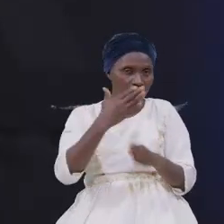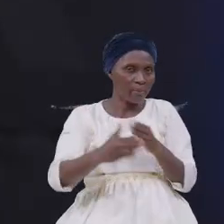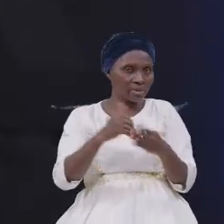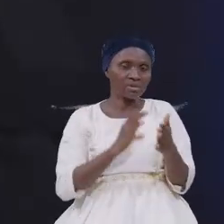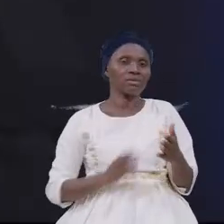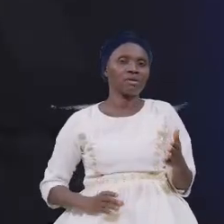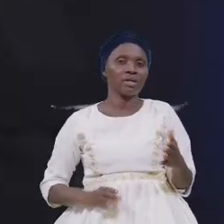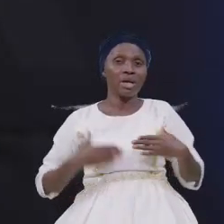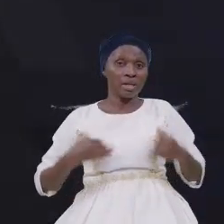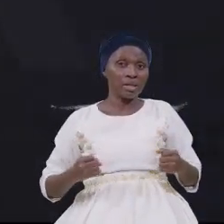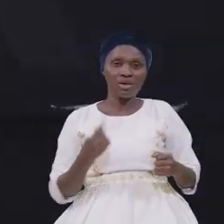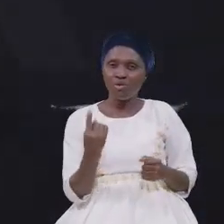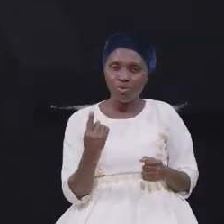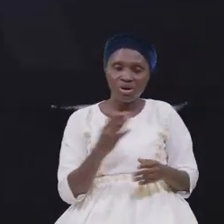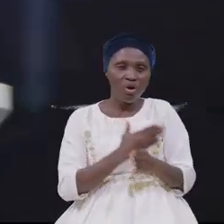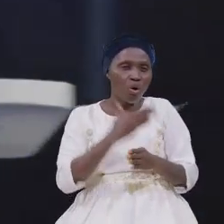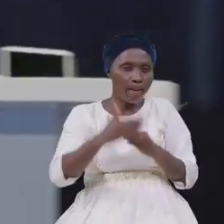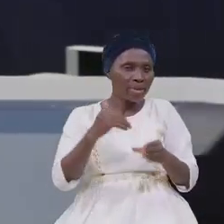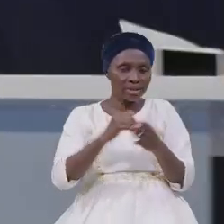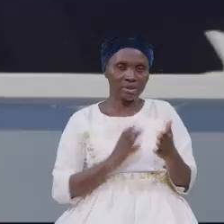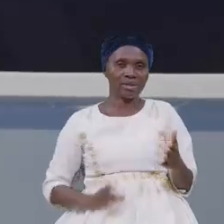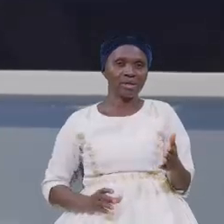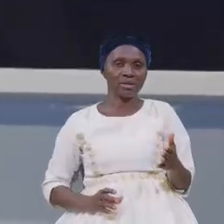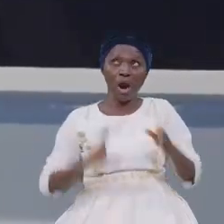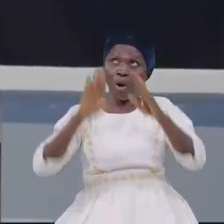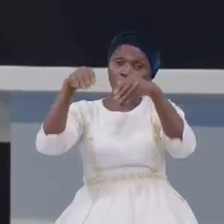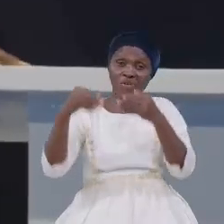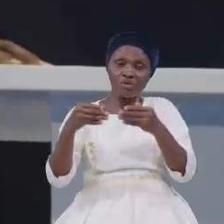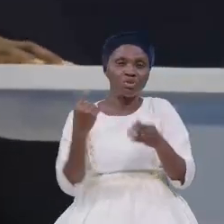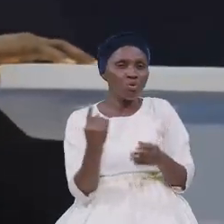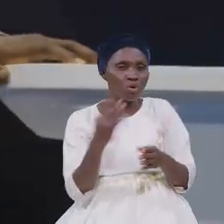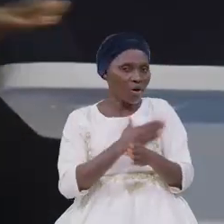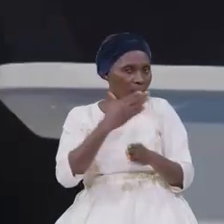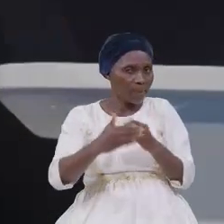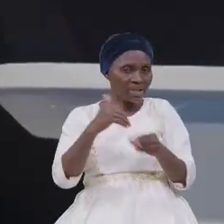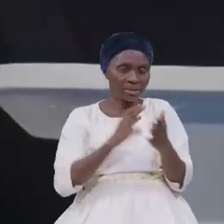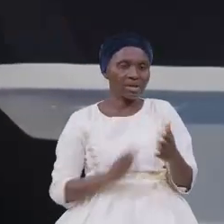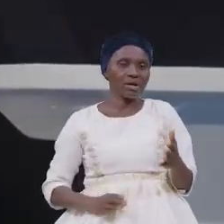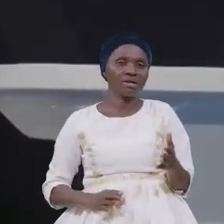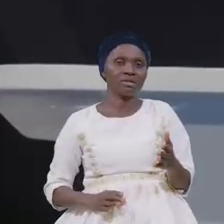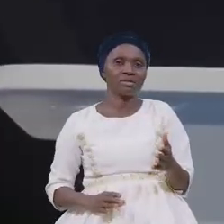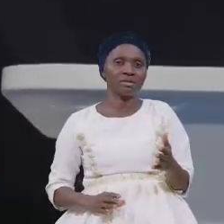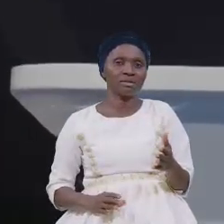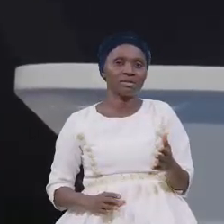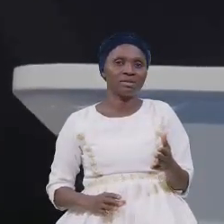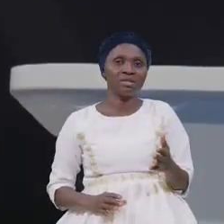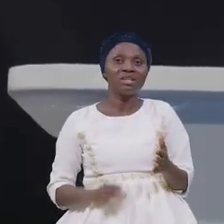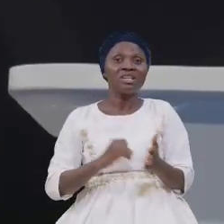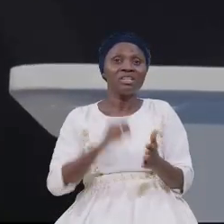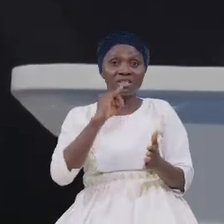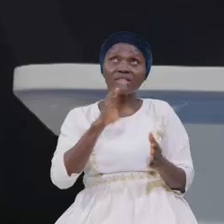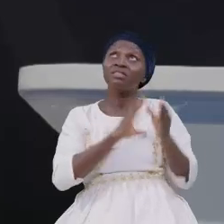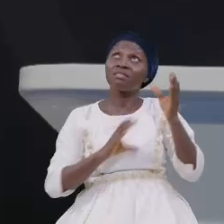only complete in Christ. Provision only complete in Christ. It is Christ that